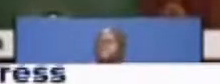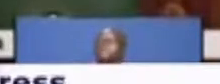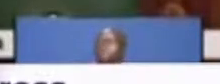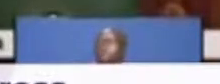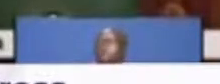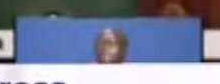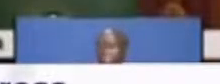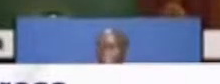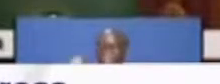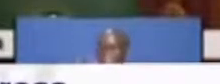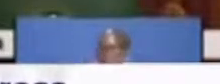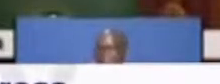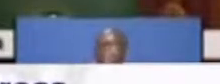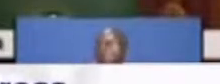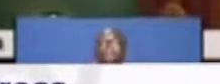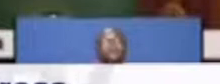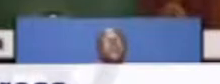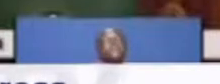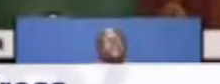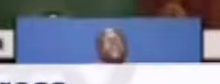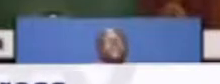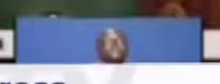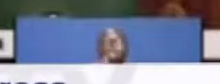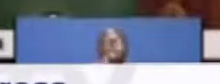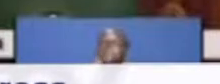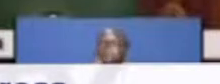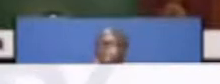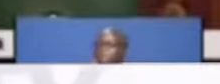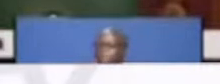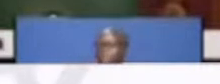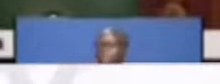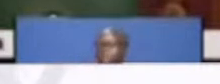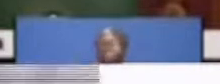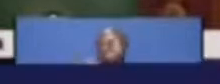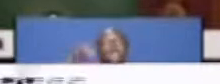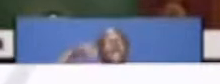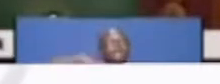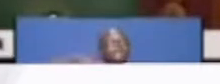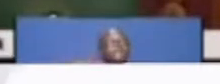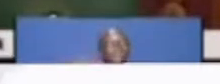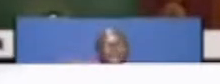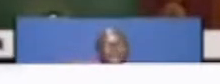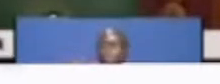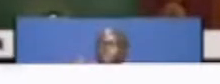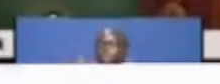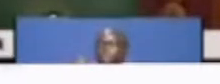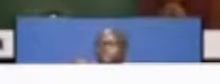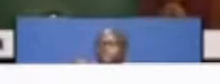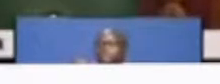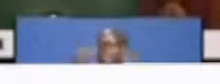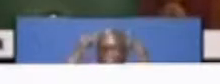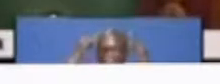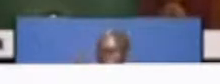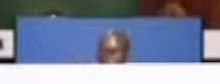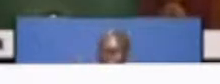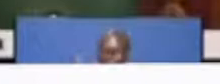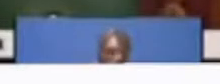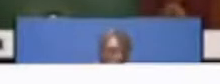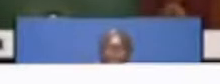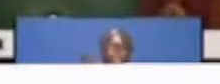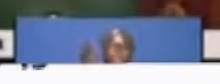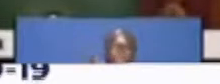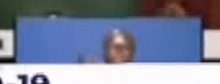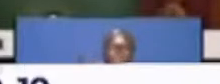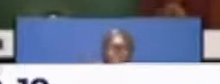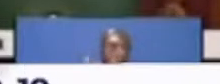year as the Big Push Investments. These are the bold undertakings that are futuristic in outlook.